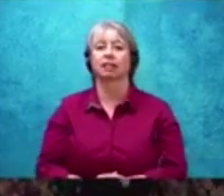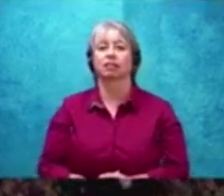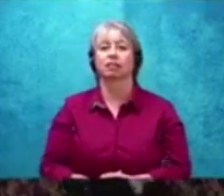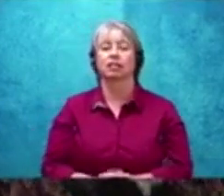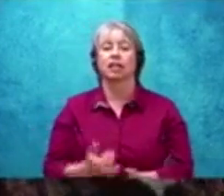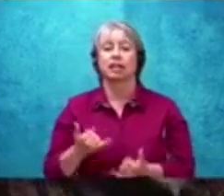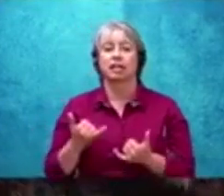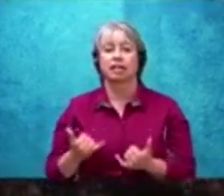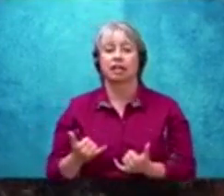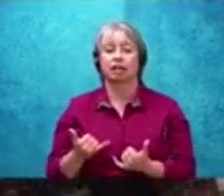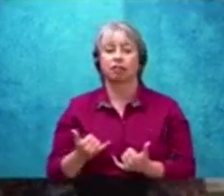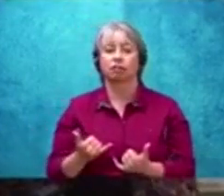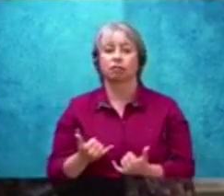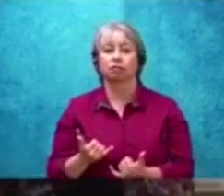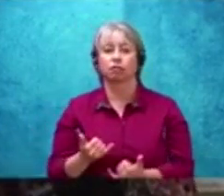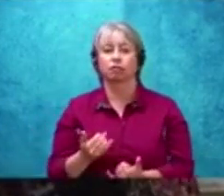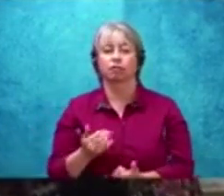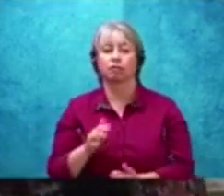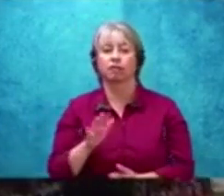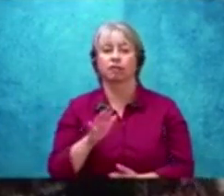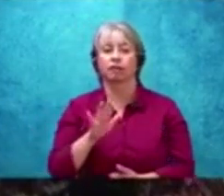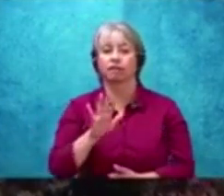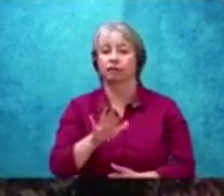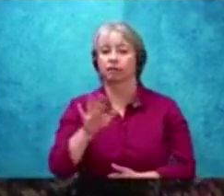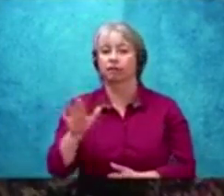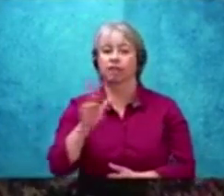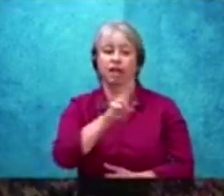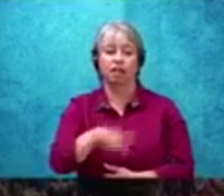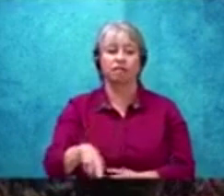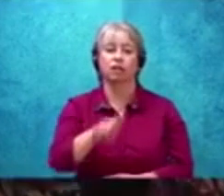square root of this problem.